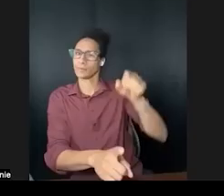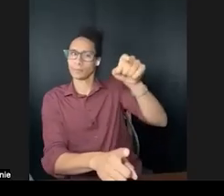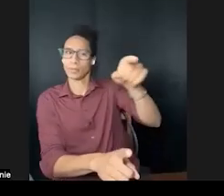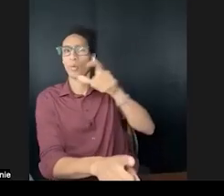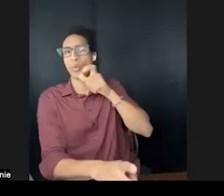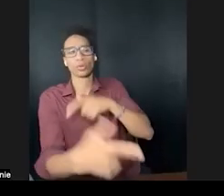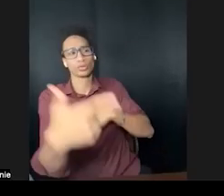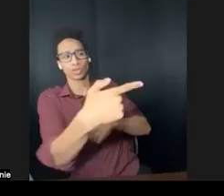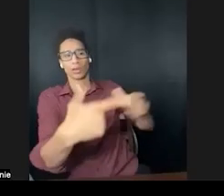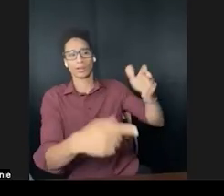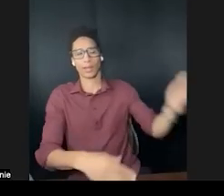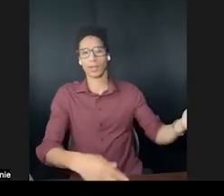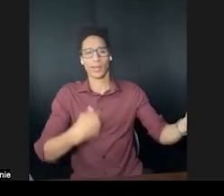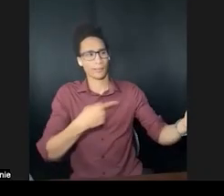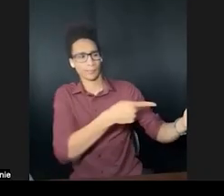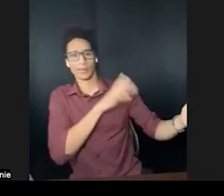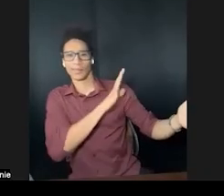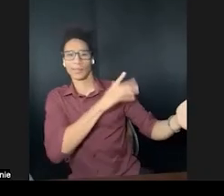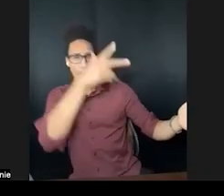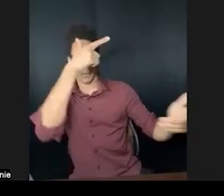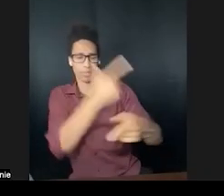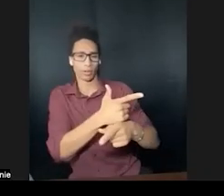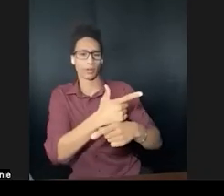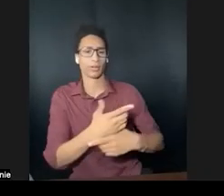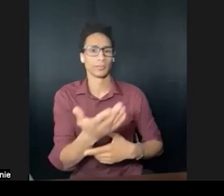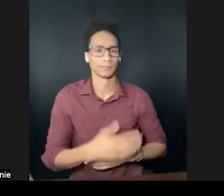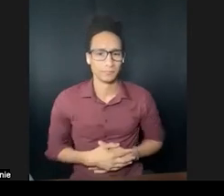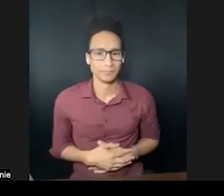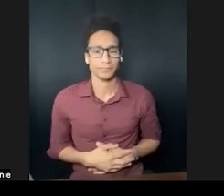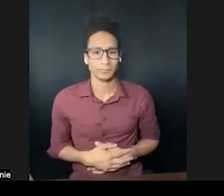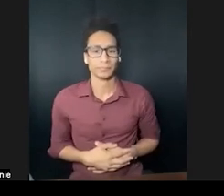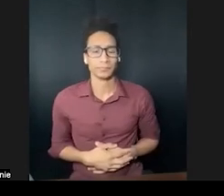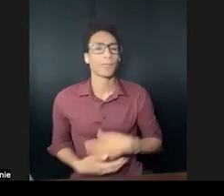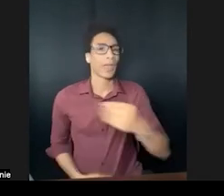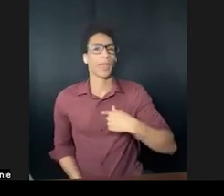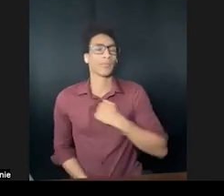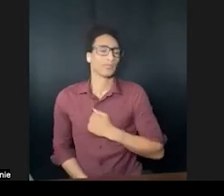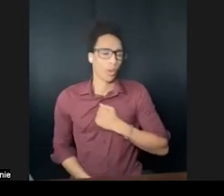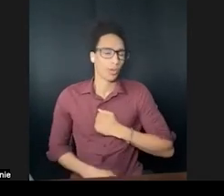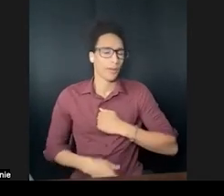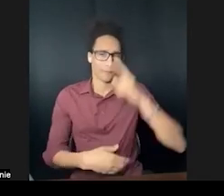Okay. All right. So thank you. So I'm so sorry. I apologize for being late.